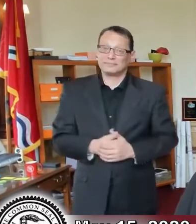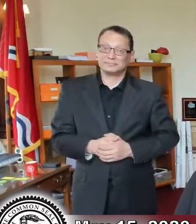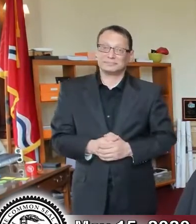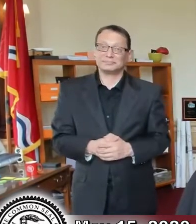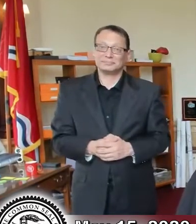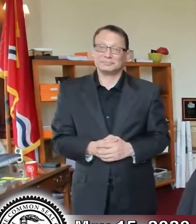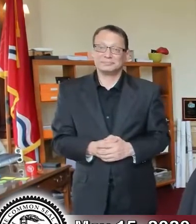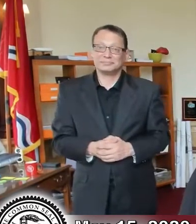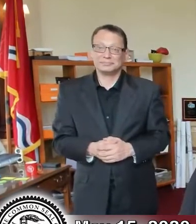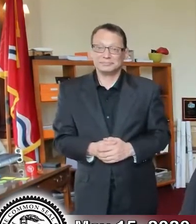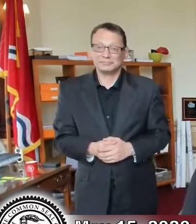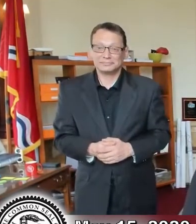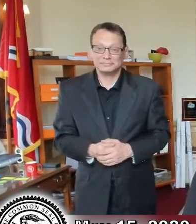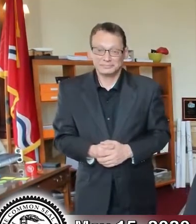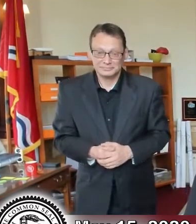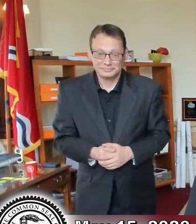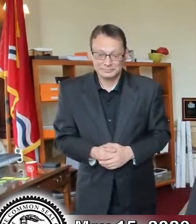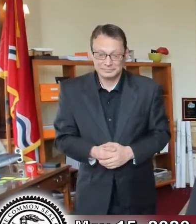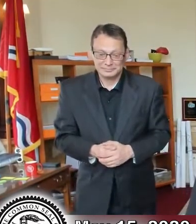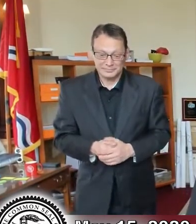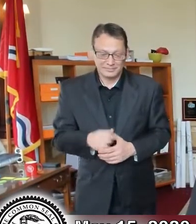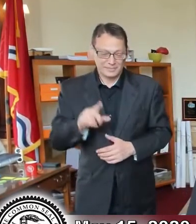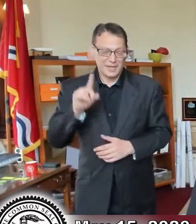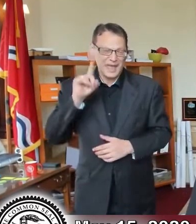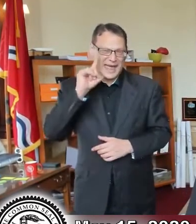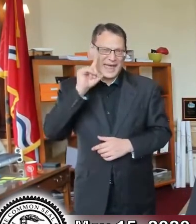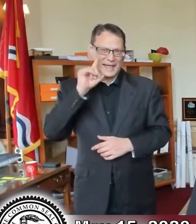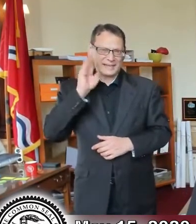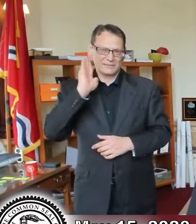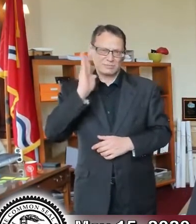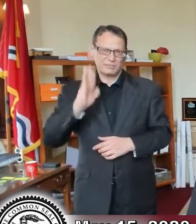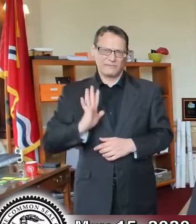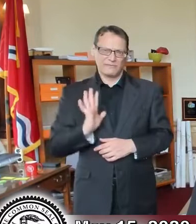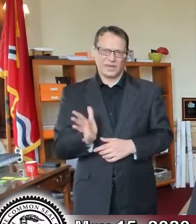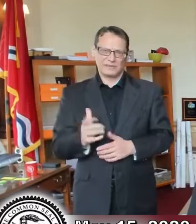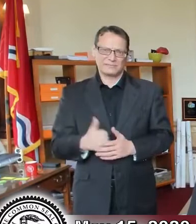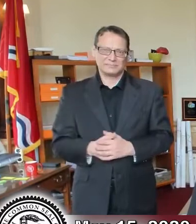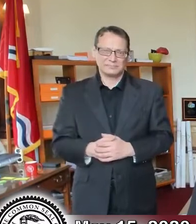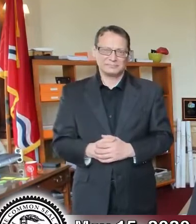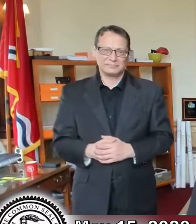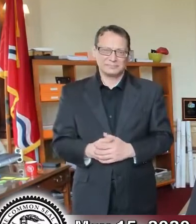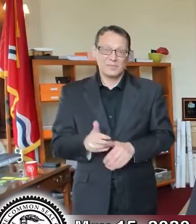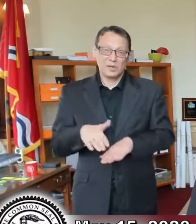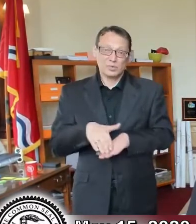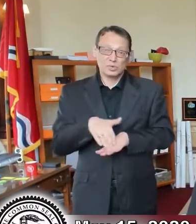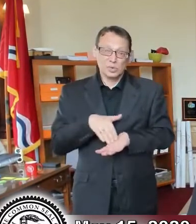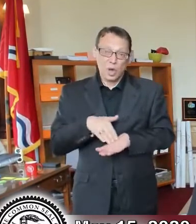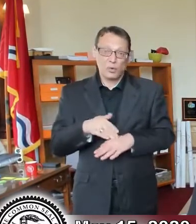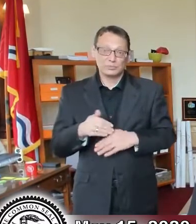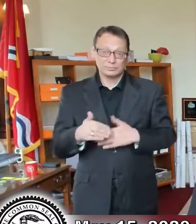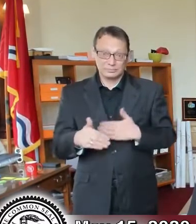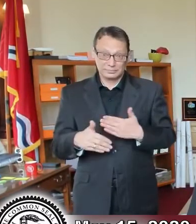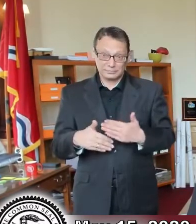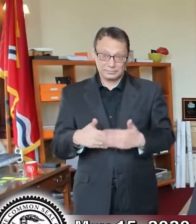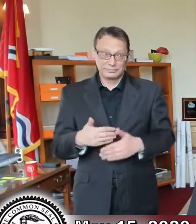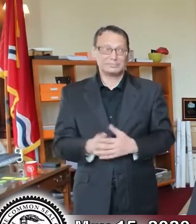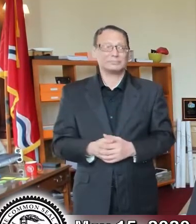So I think it'll be fine. Go slow. It'll be gradual.